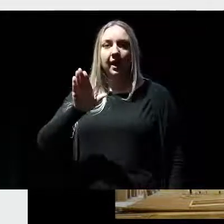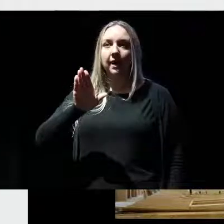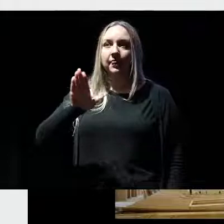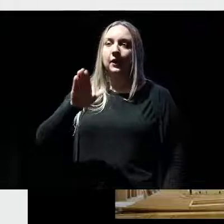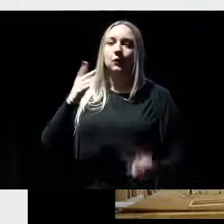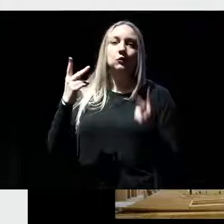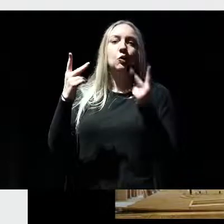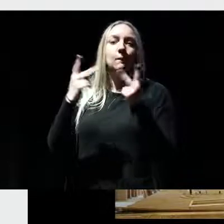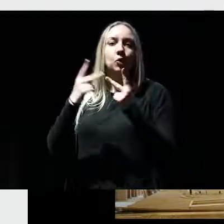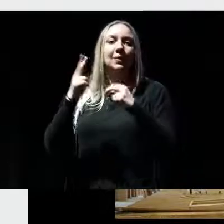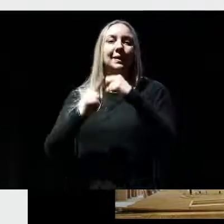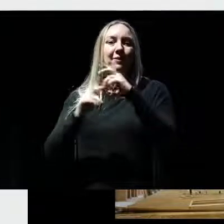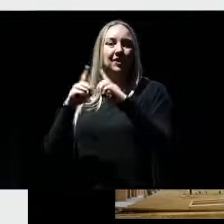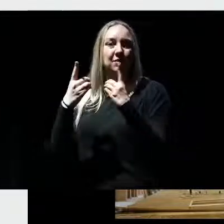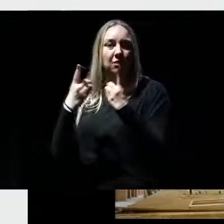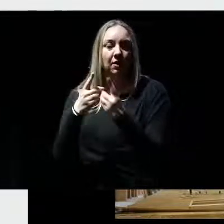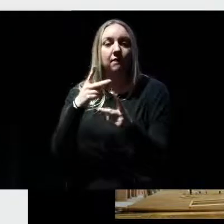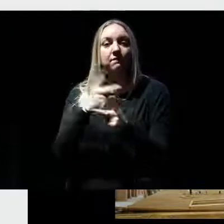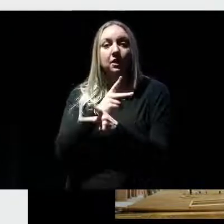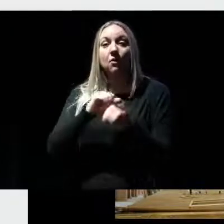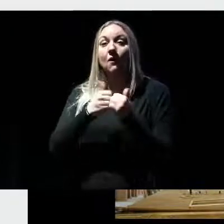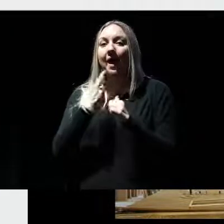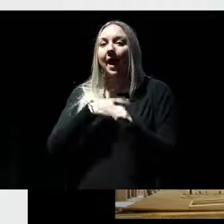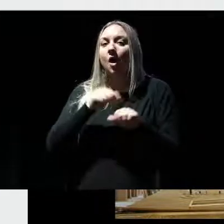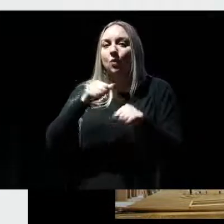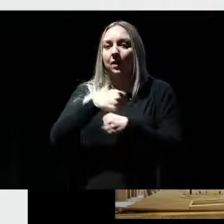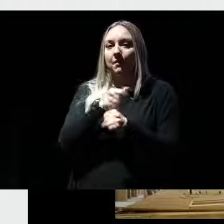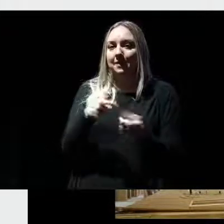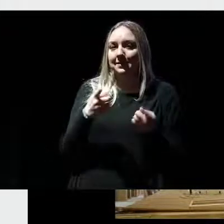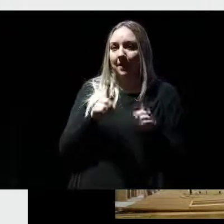permitting department to find a pathway for